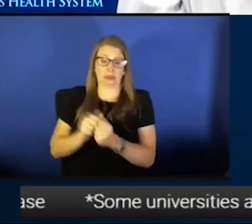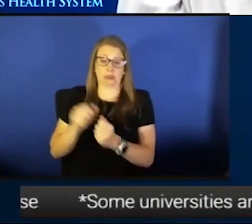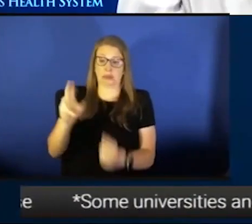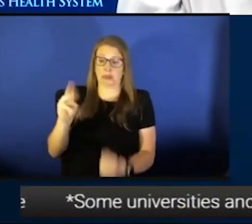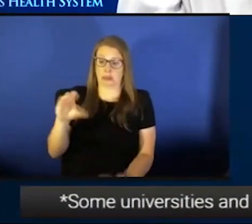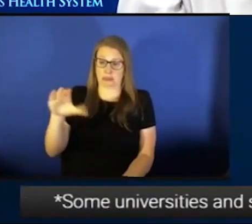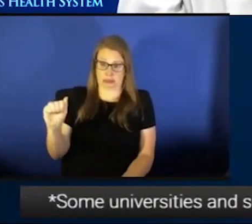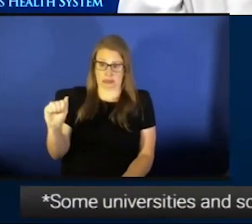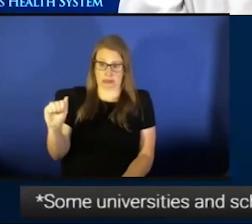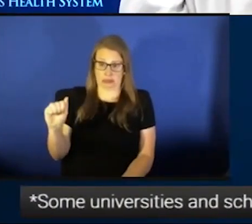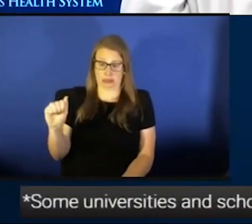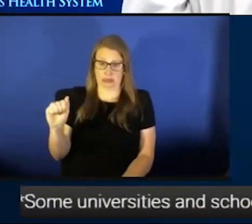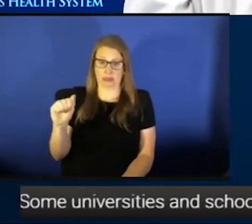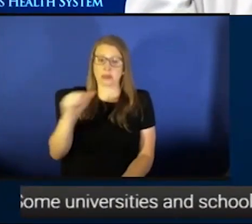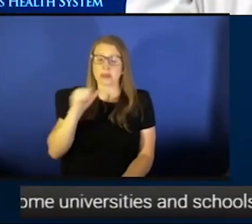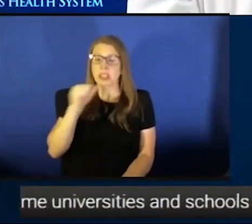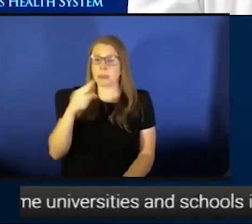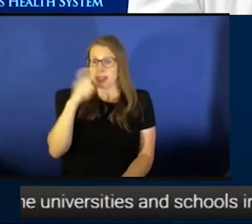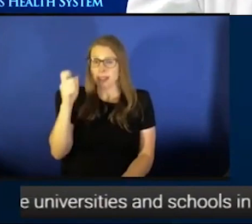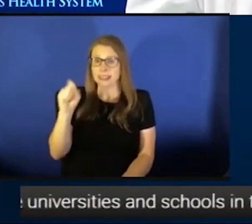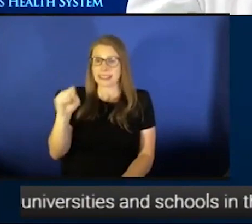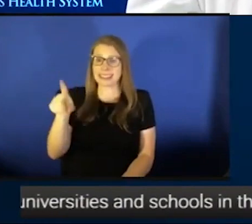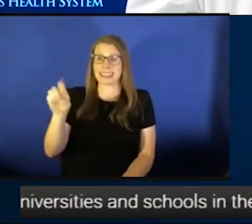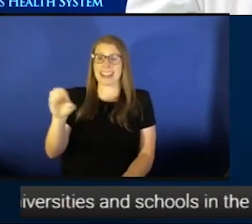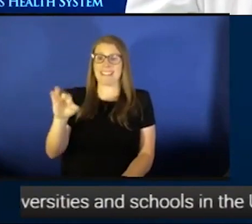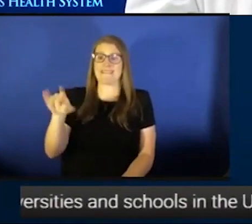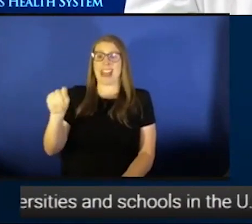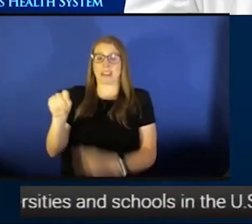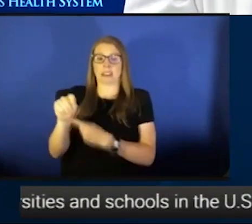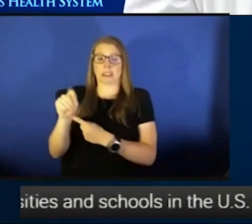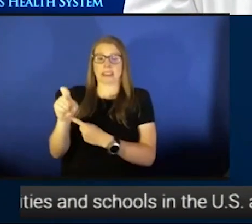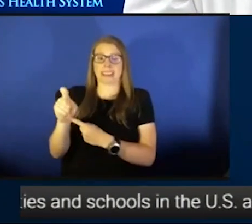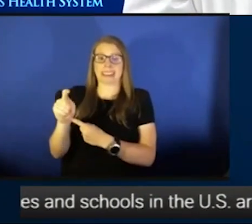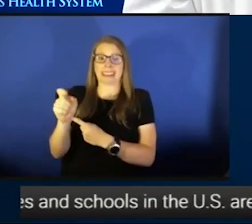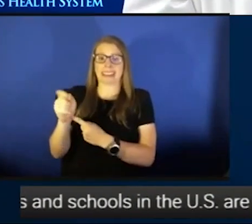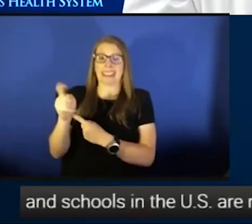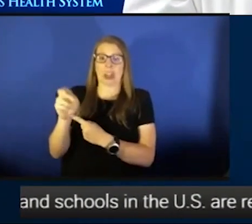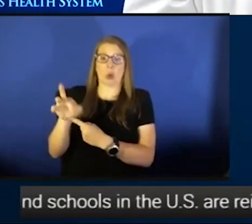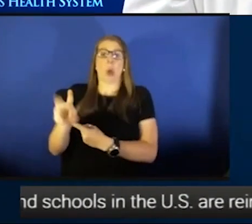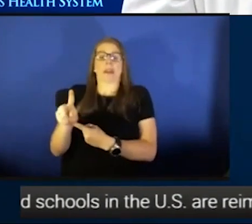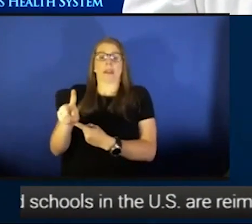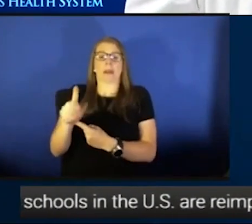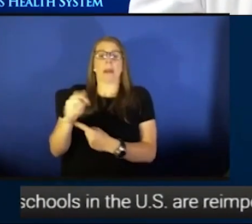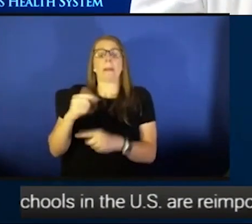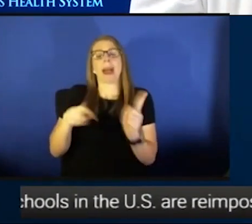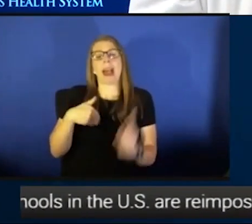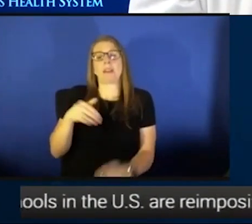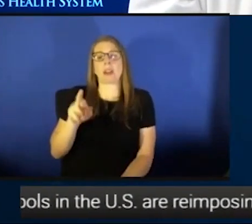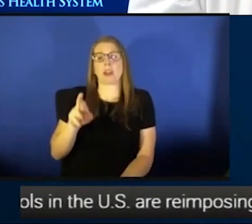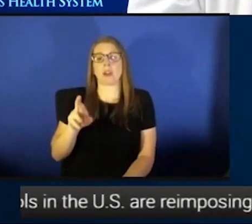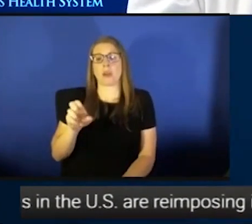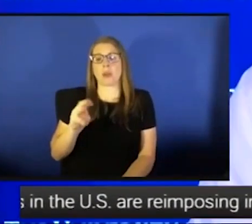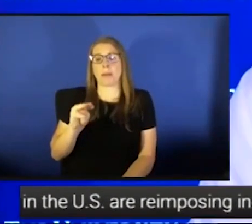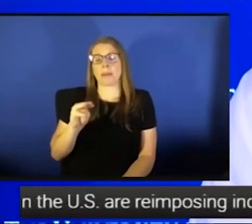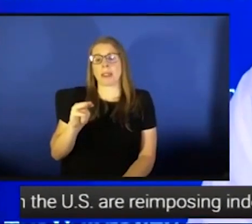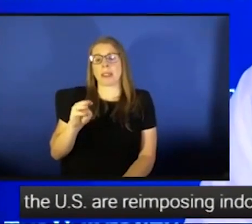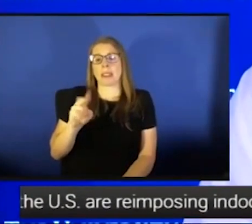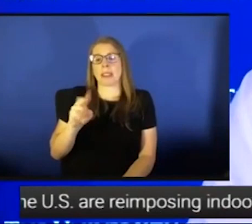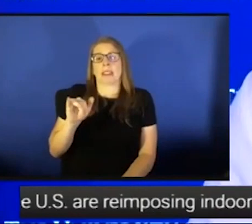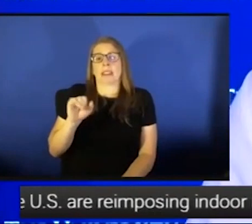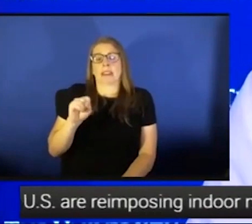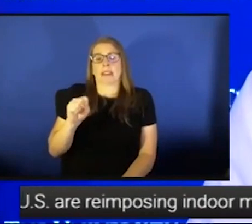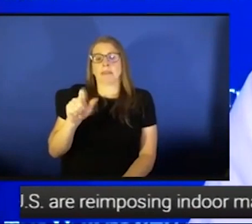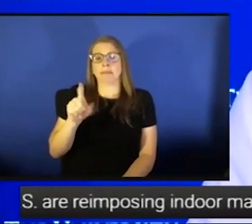not because of the side effects of some of the steroids, because we have some other effective therapies like remdesivir and monoclonals in hospitals. Yeah, this is just